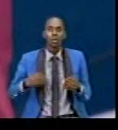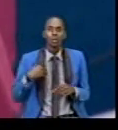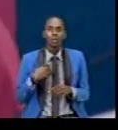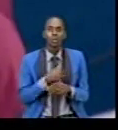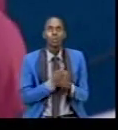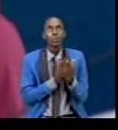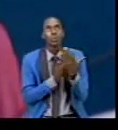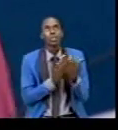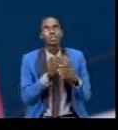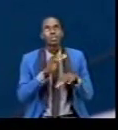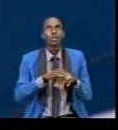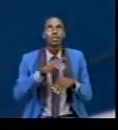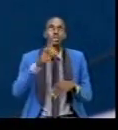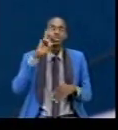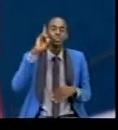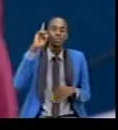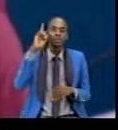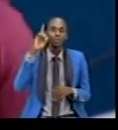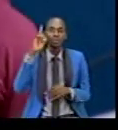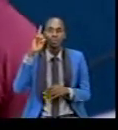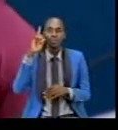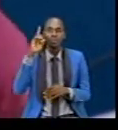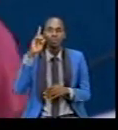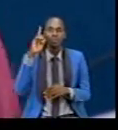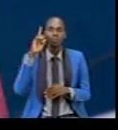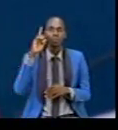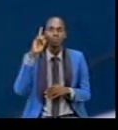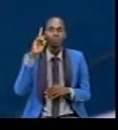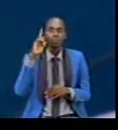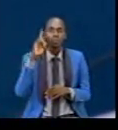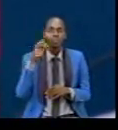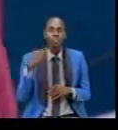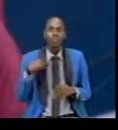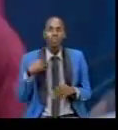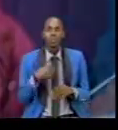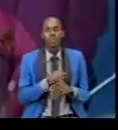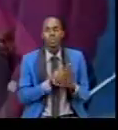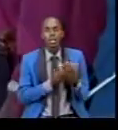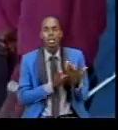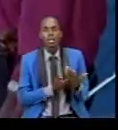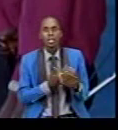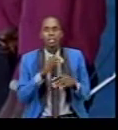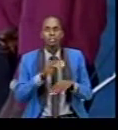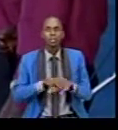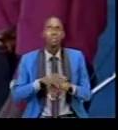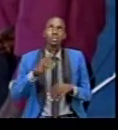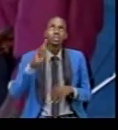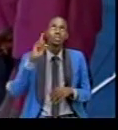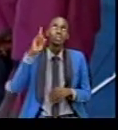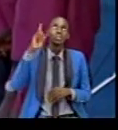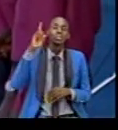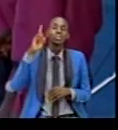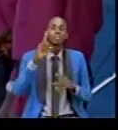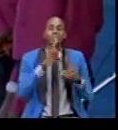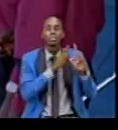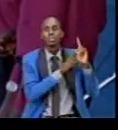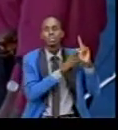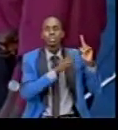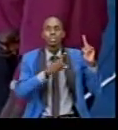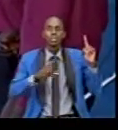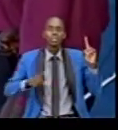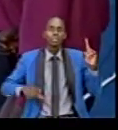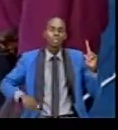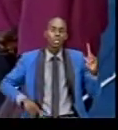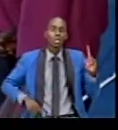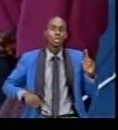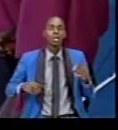Lord, we wait on you. We wait on you. We wait on you. You said those who wait upon